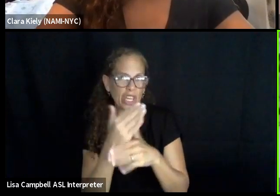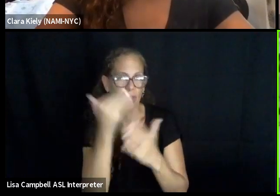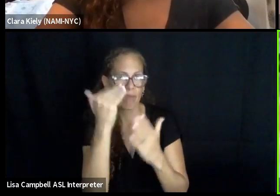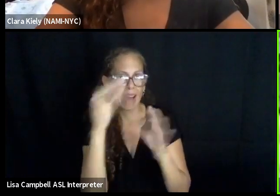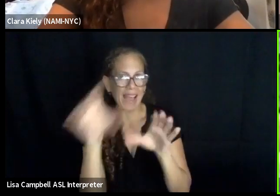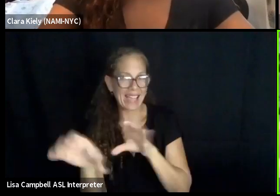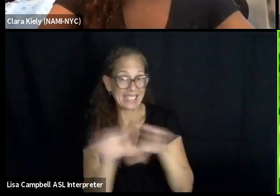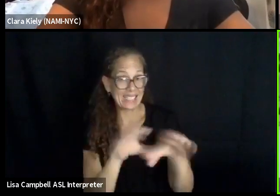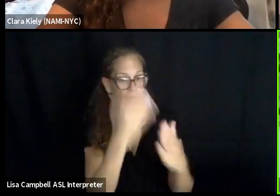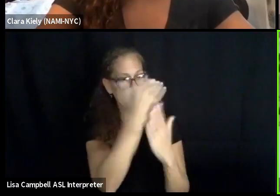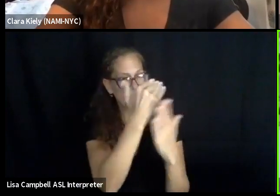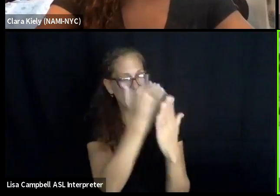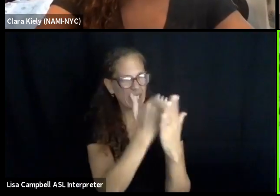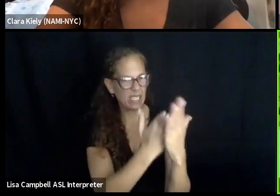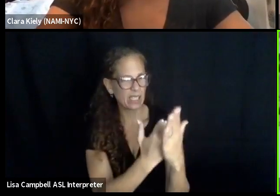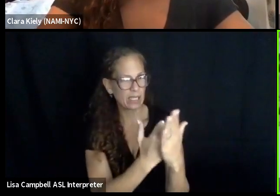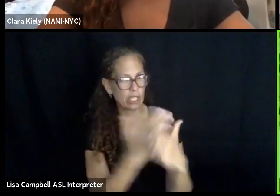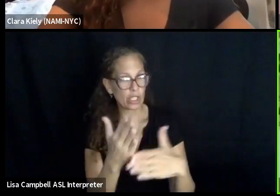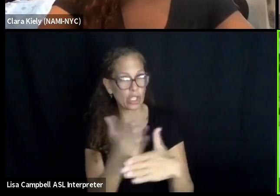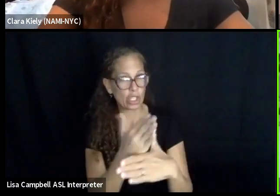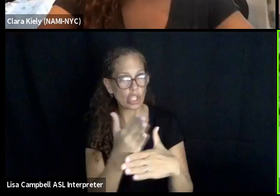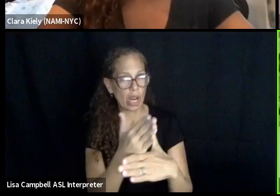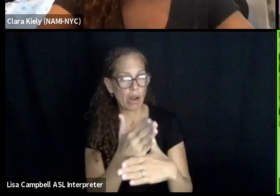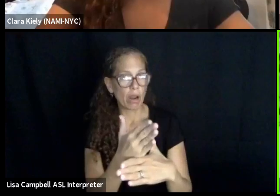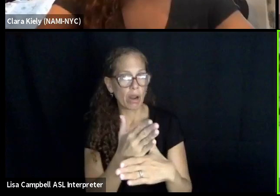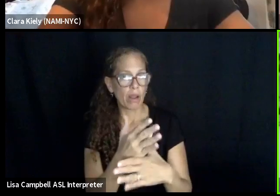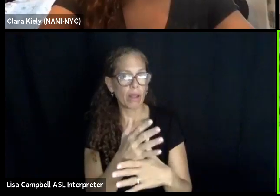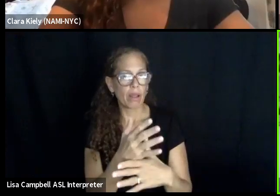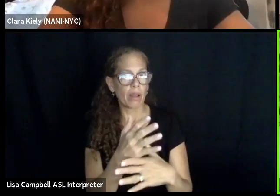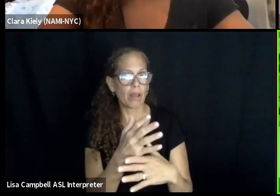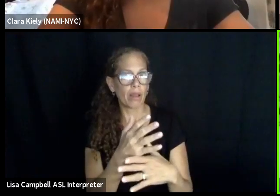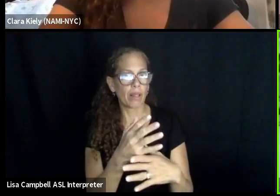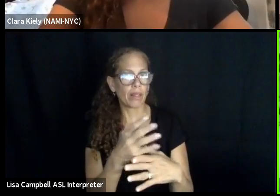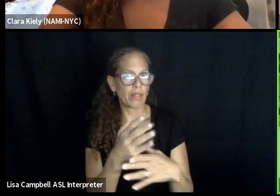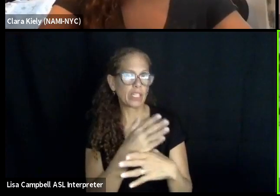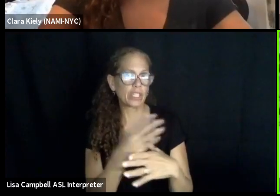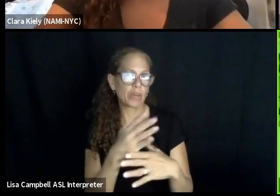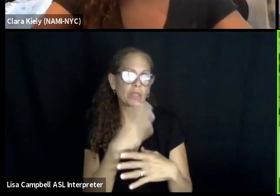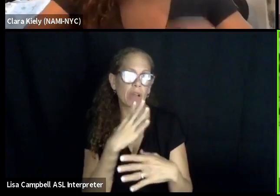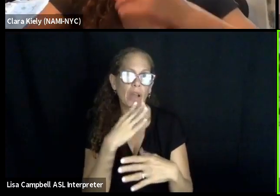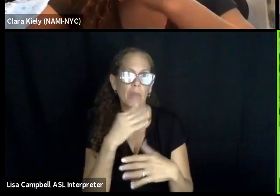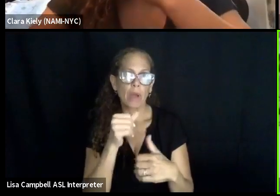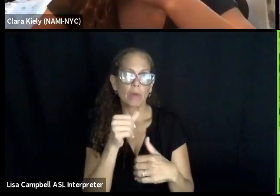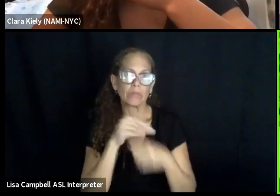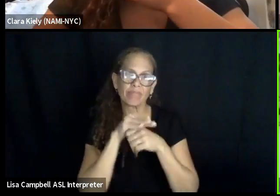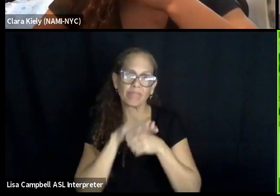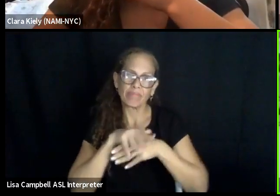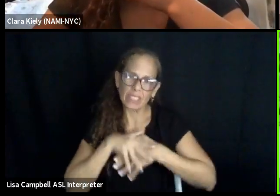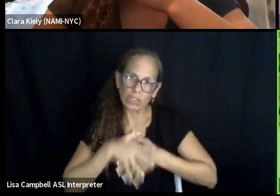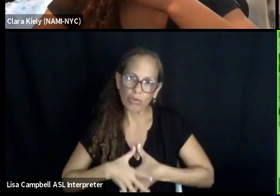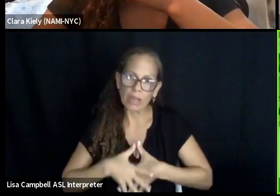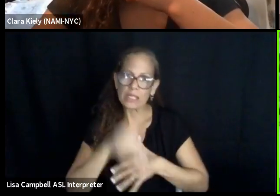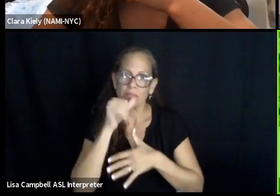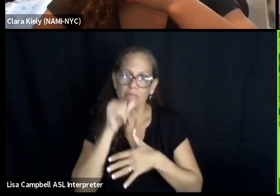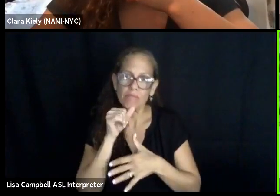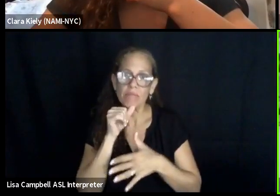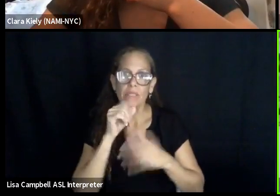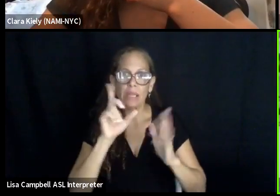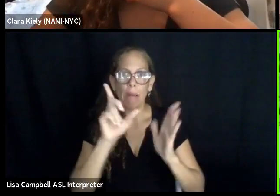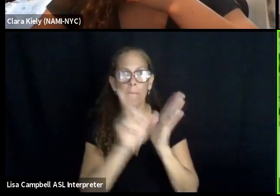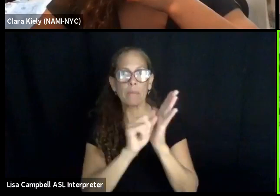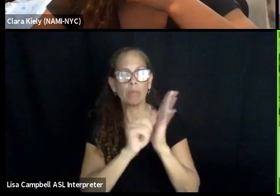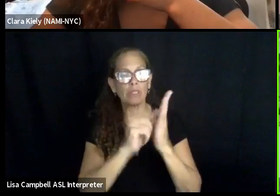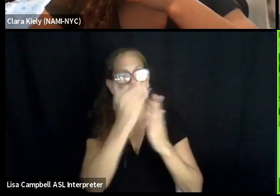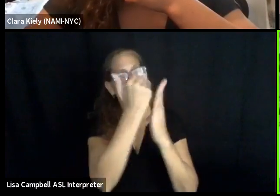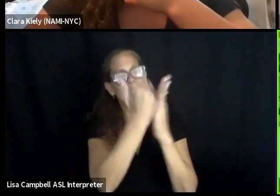thinking about the ACCEPTS acronym that Emily shared with us around distress tolerance. And so making like a published list available